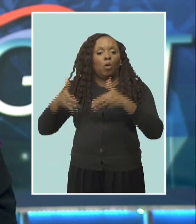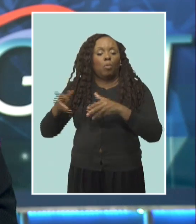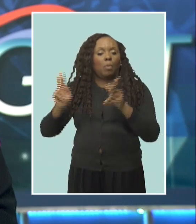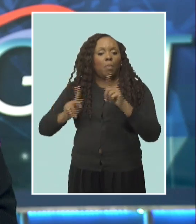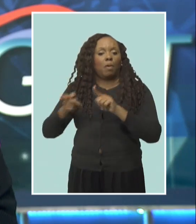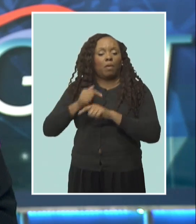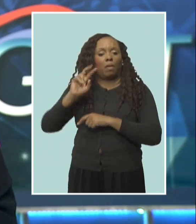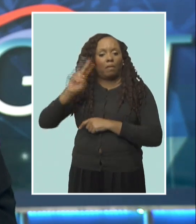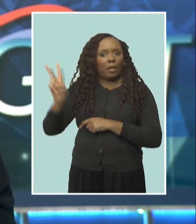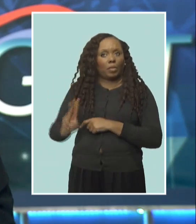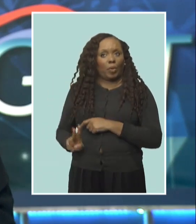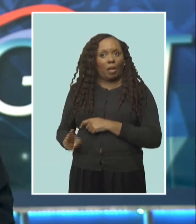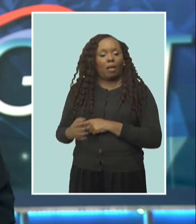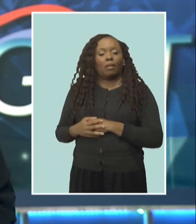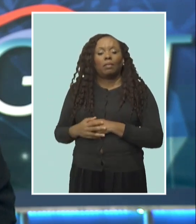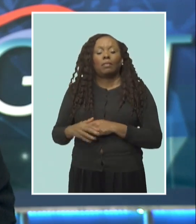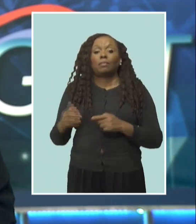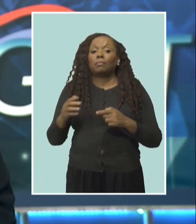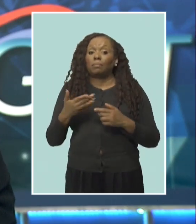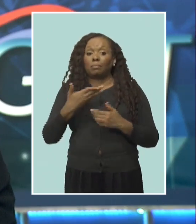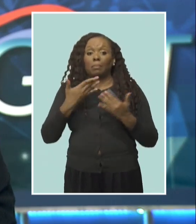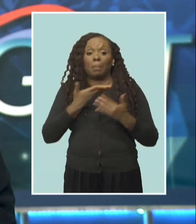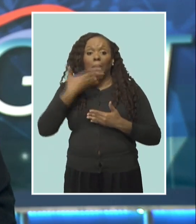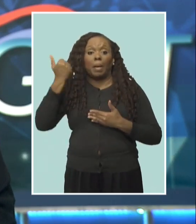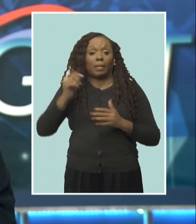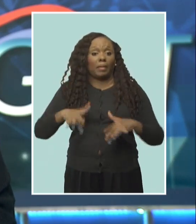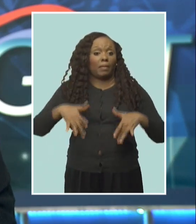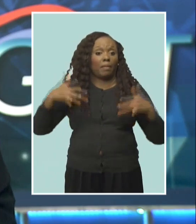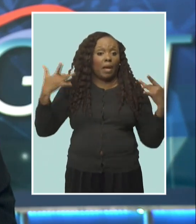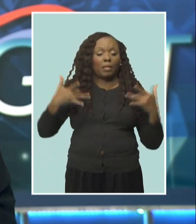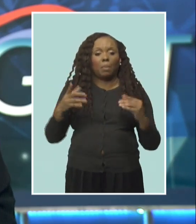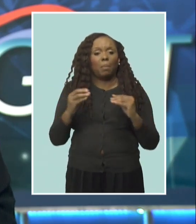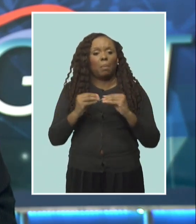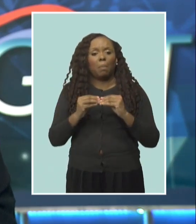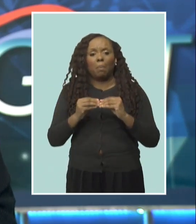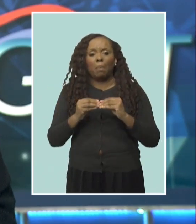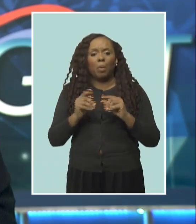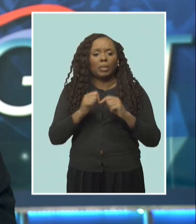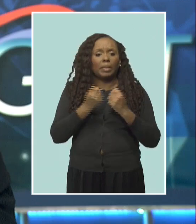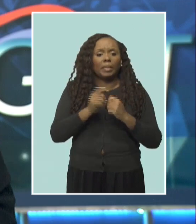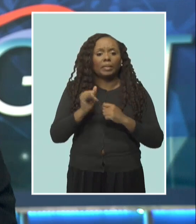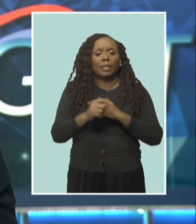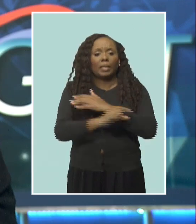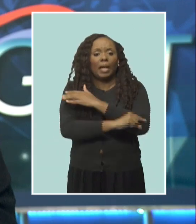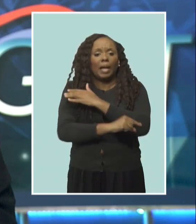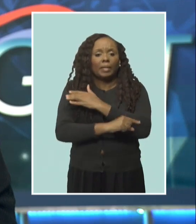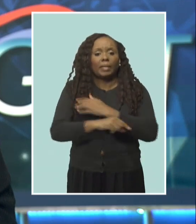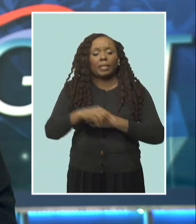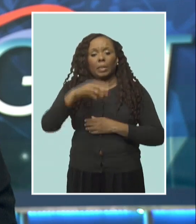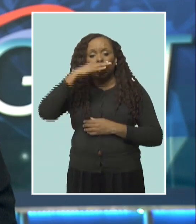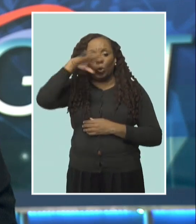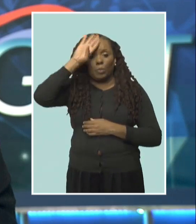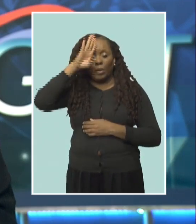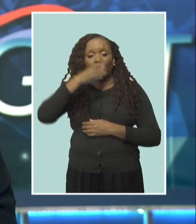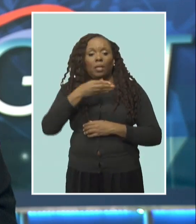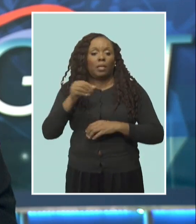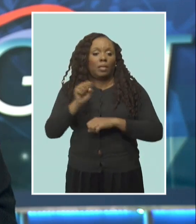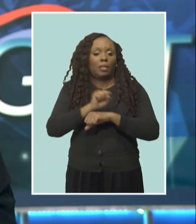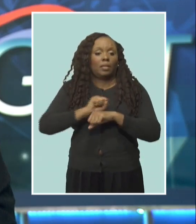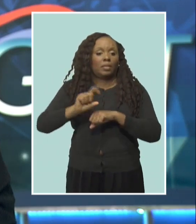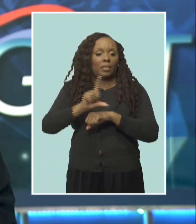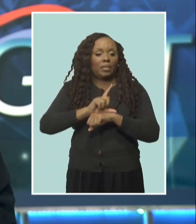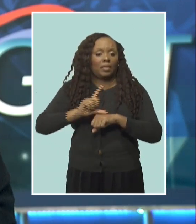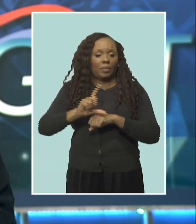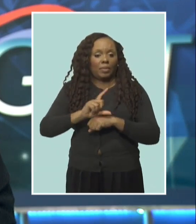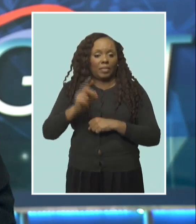bigger, better event this year with other foreign teams including Guyana, Cuba, and St. Lucia. Rachel Agard